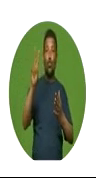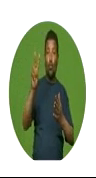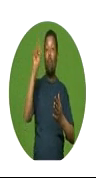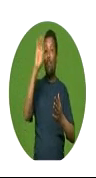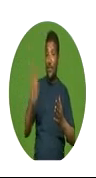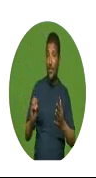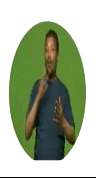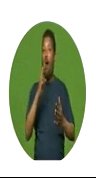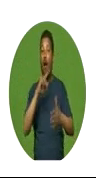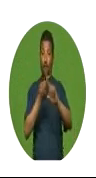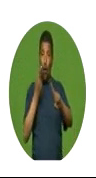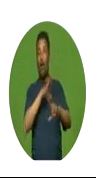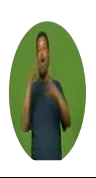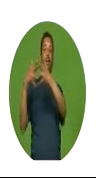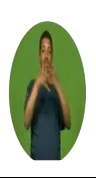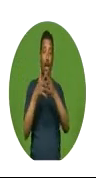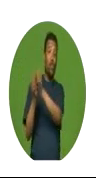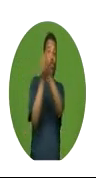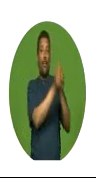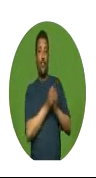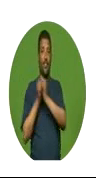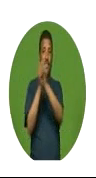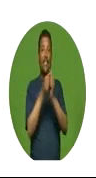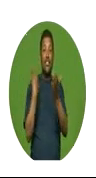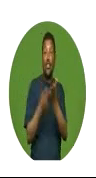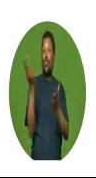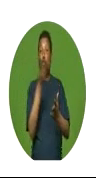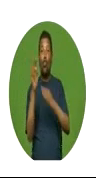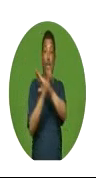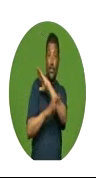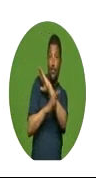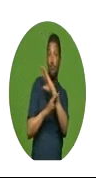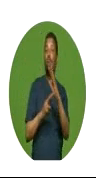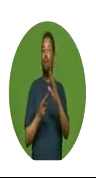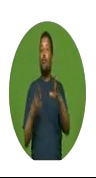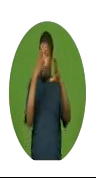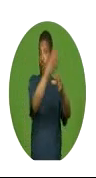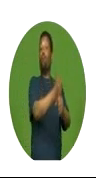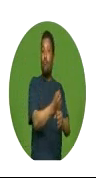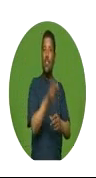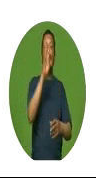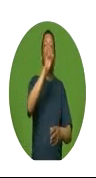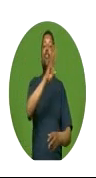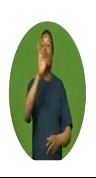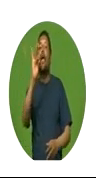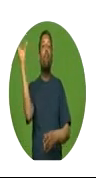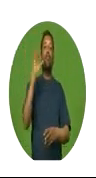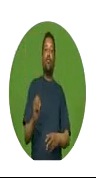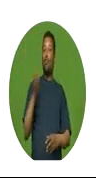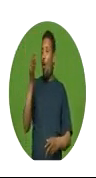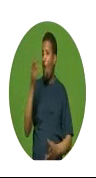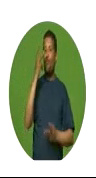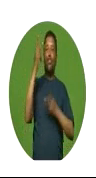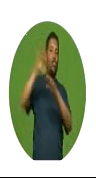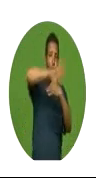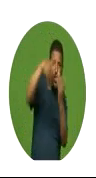are from America. Together, these two regions constitute 68% of